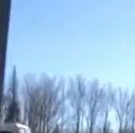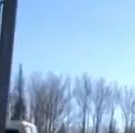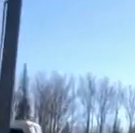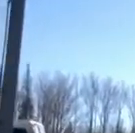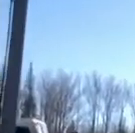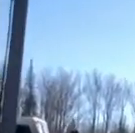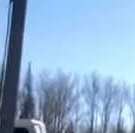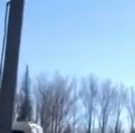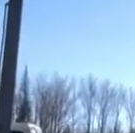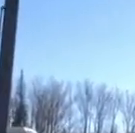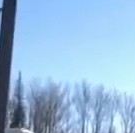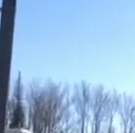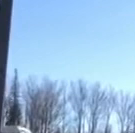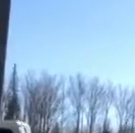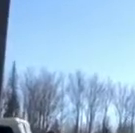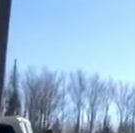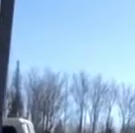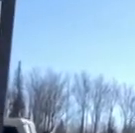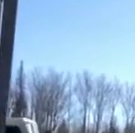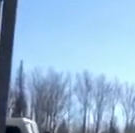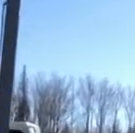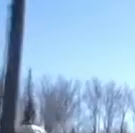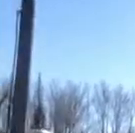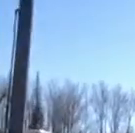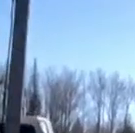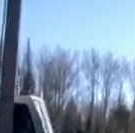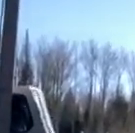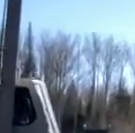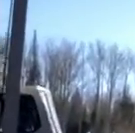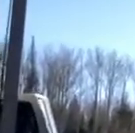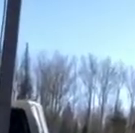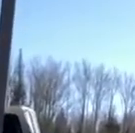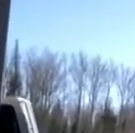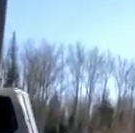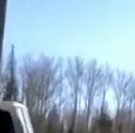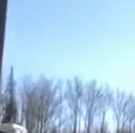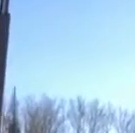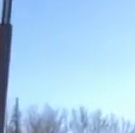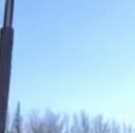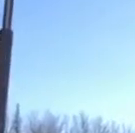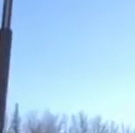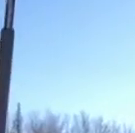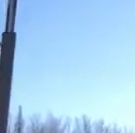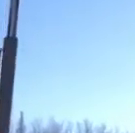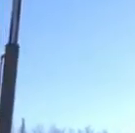much. We'll catch you on the road. Have a great evening. Be safe and take care.